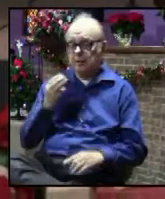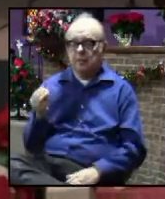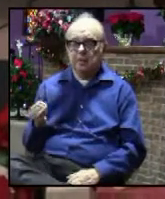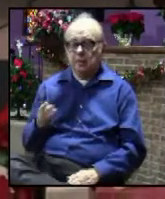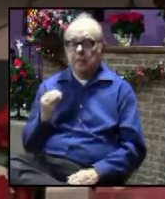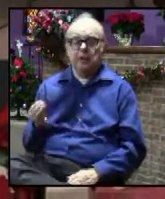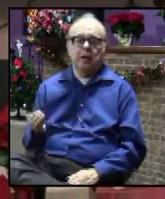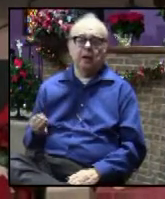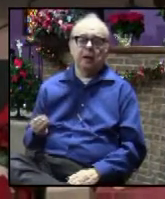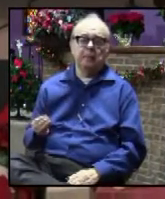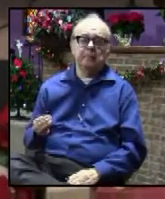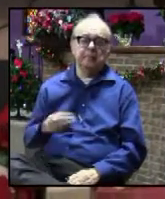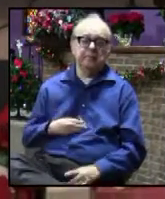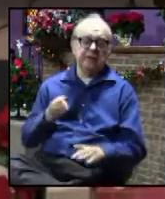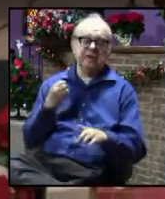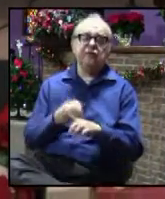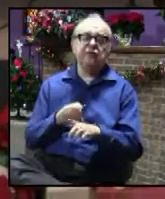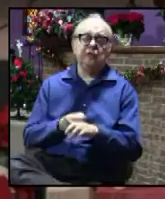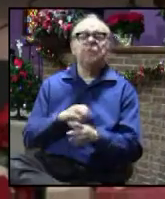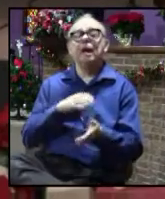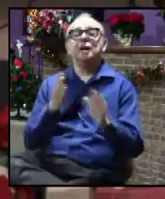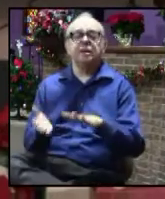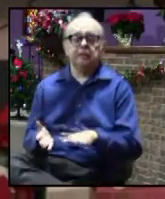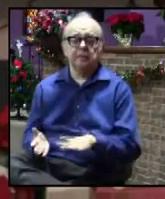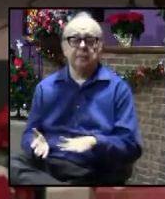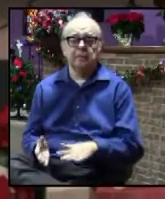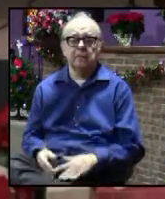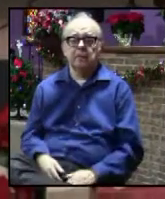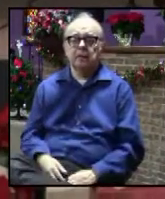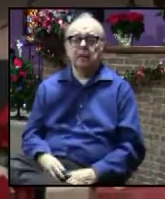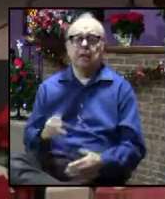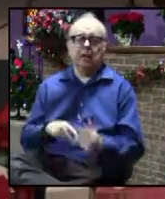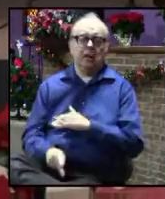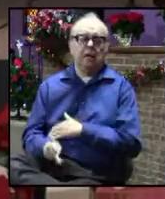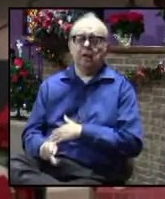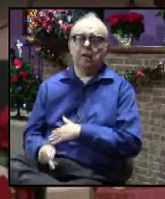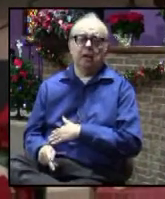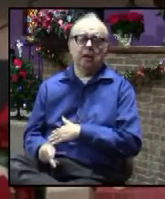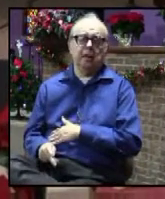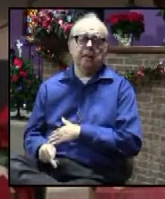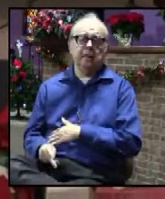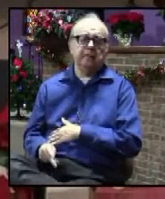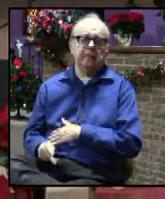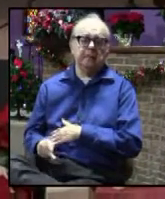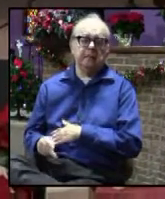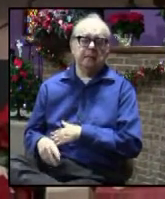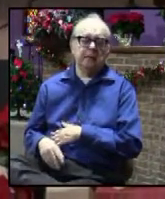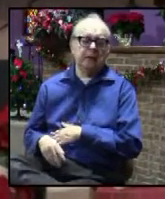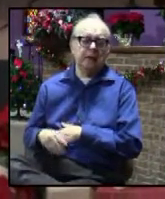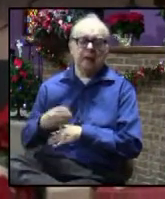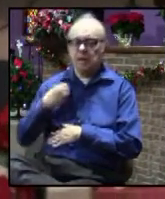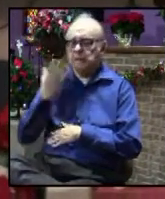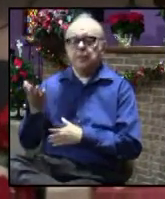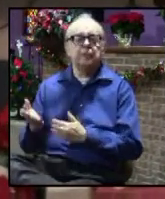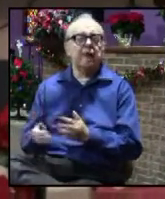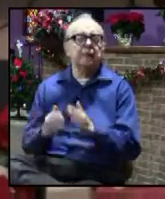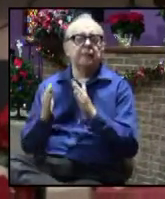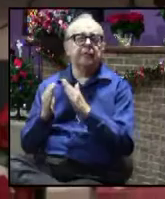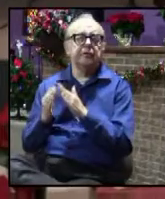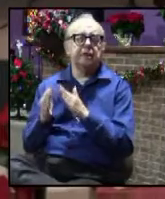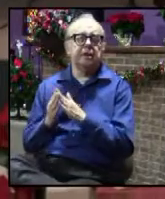Mary could have been stoned and killed. Mary could have been shunned and ridiculed and thrown out of the city.